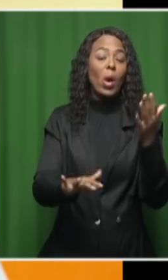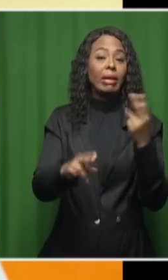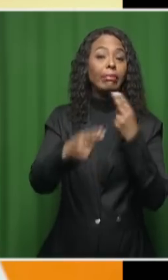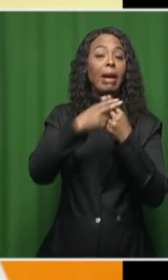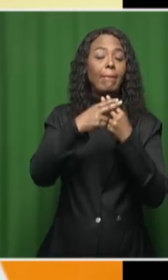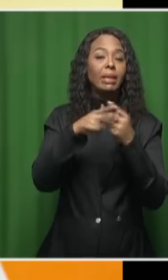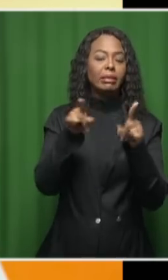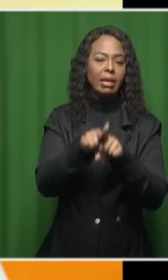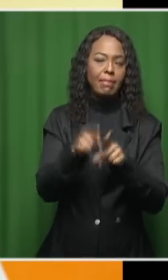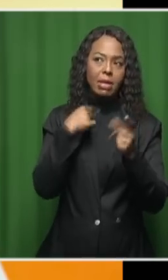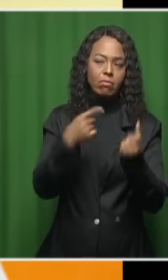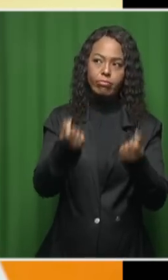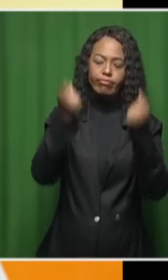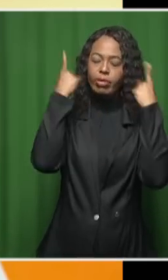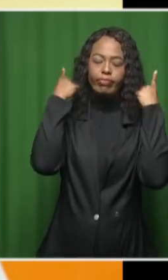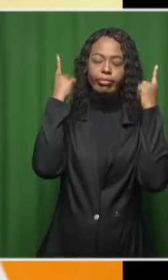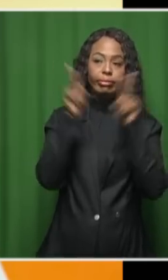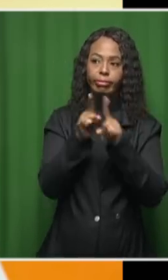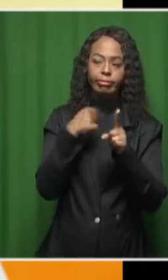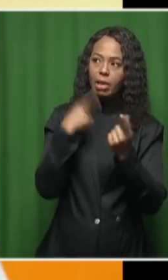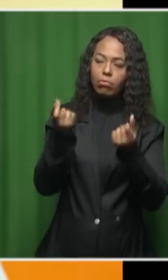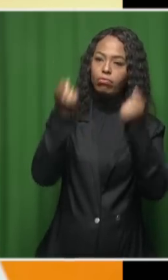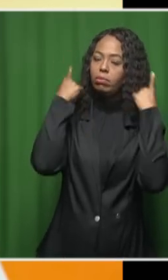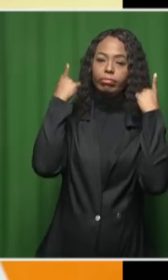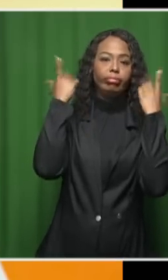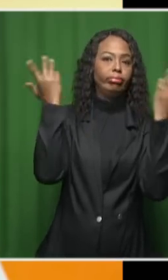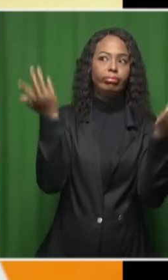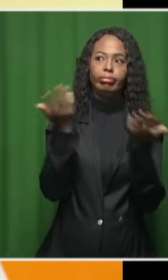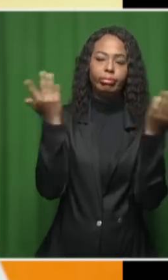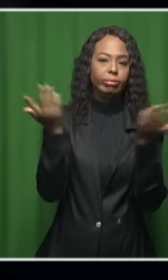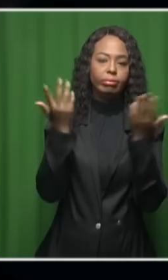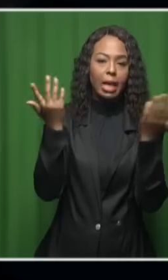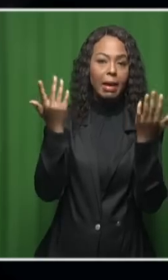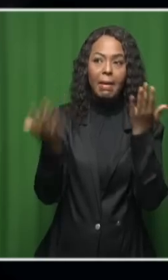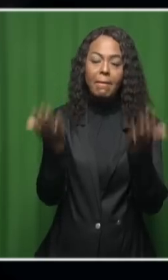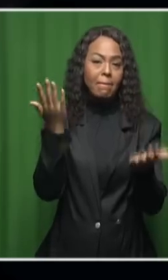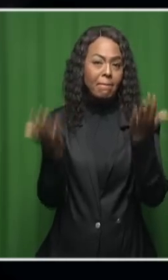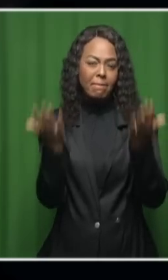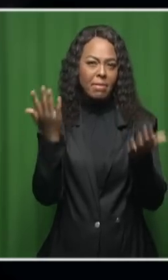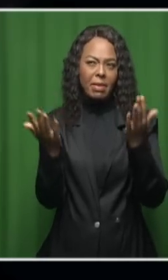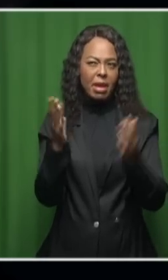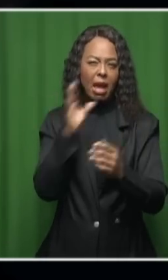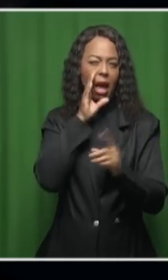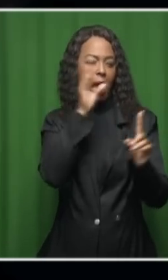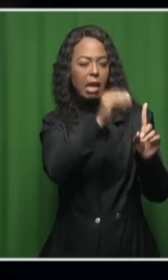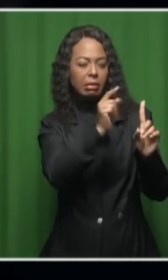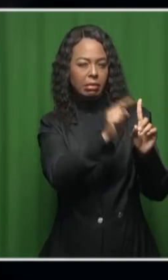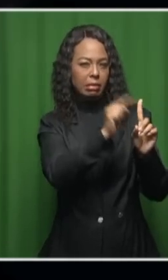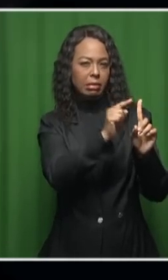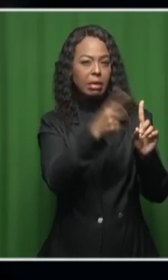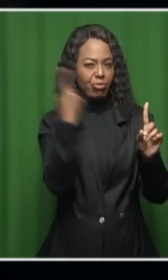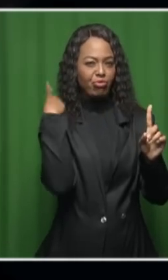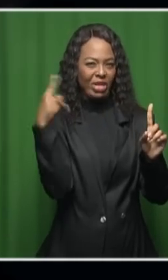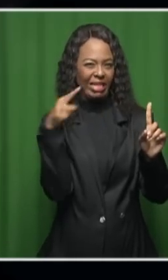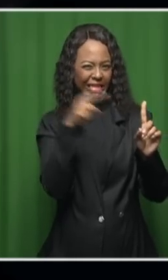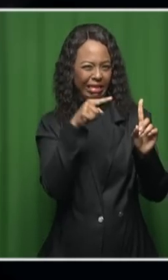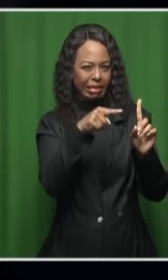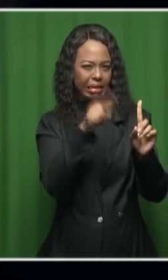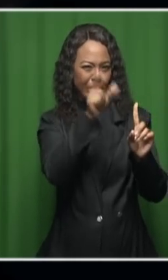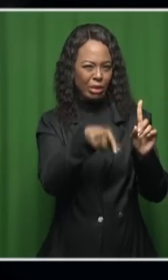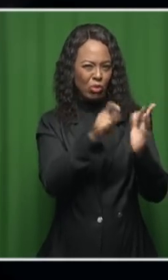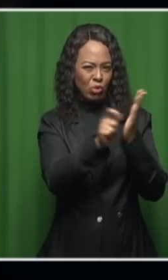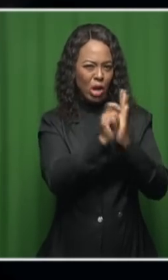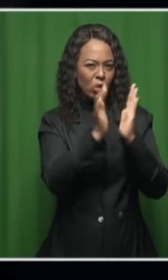don't understand. It doesn't make sense, I don't understand. So maybe it's worth asking Prince about, because why would you